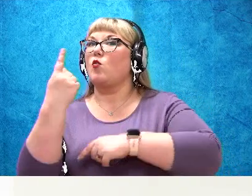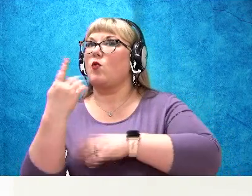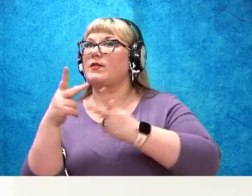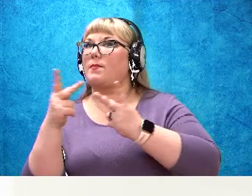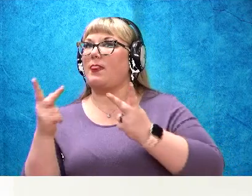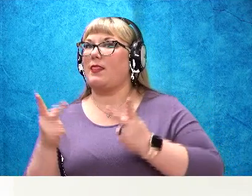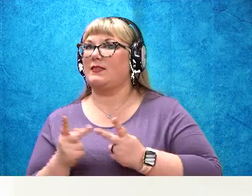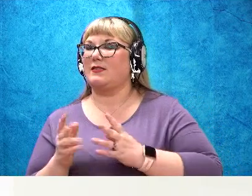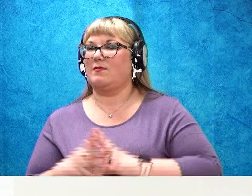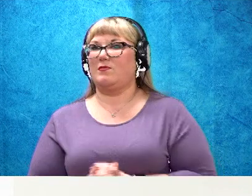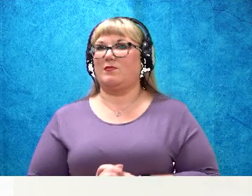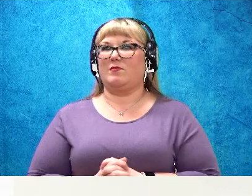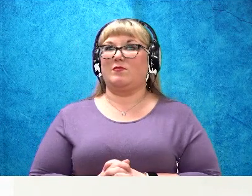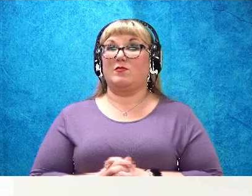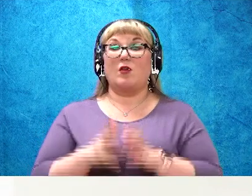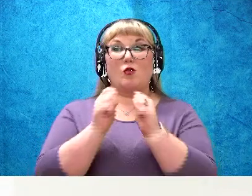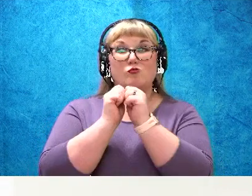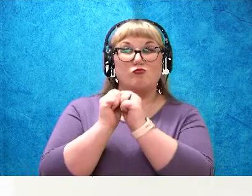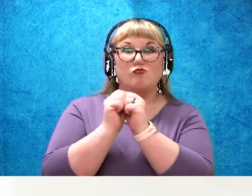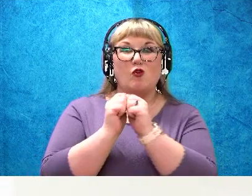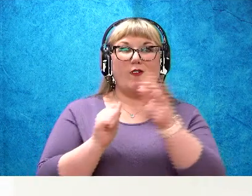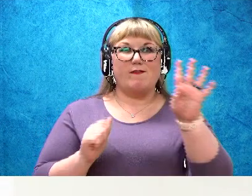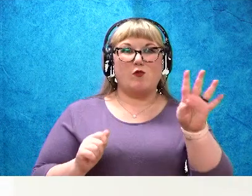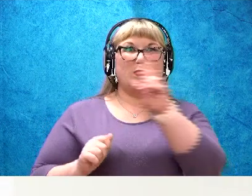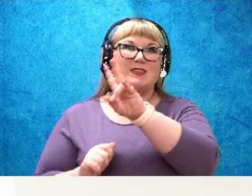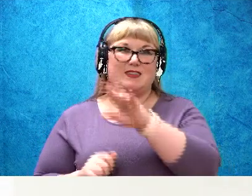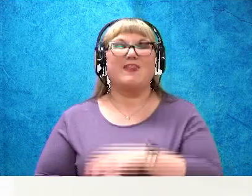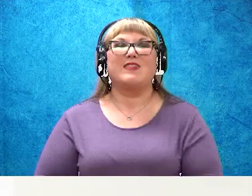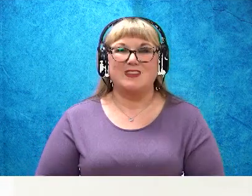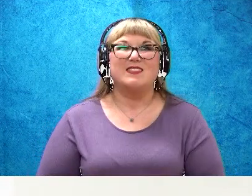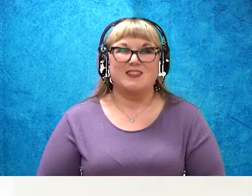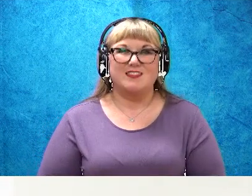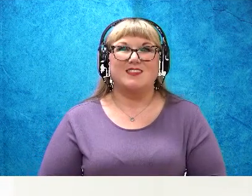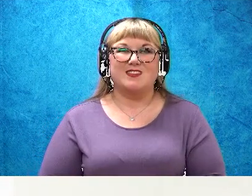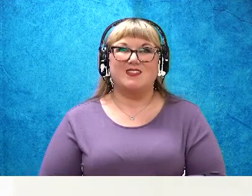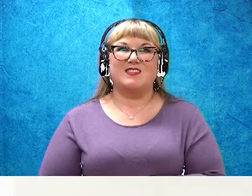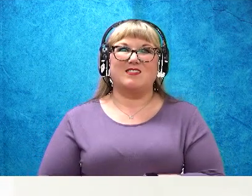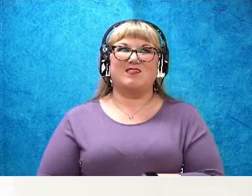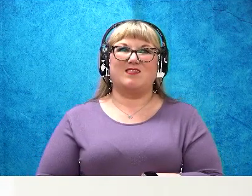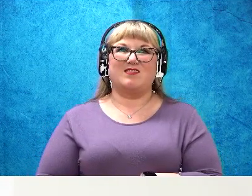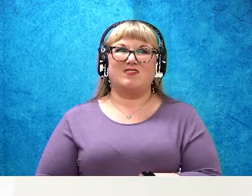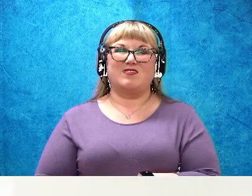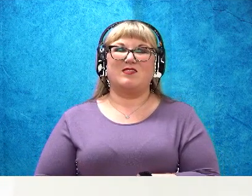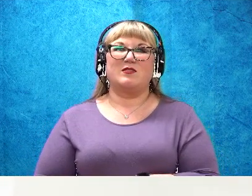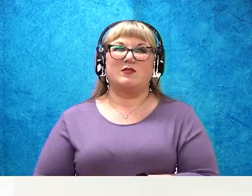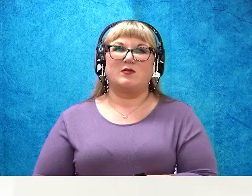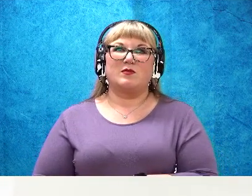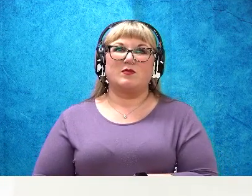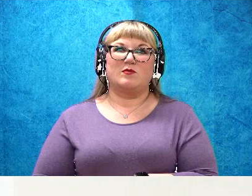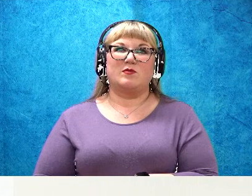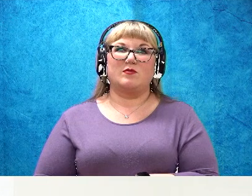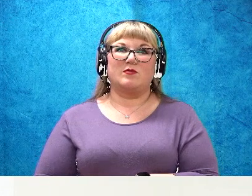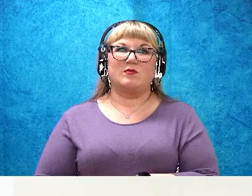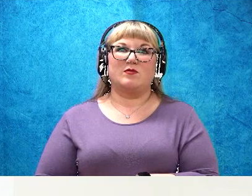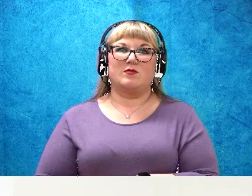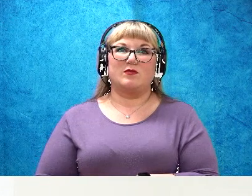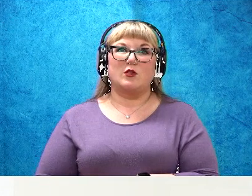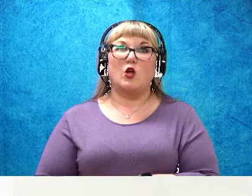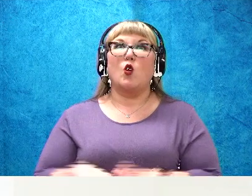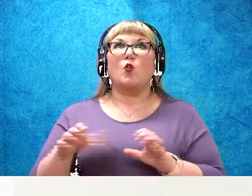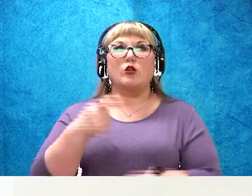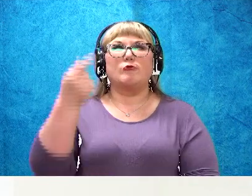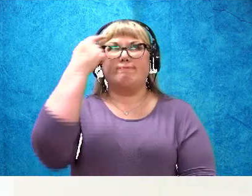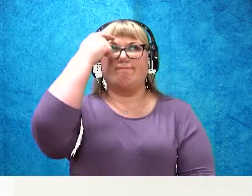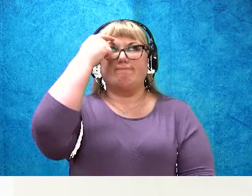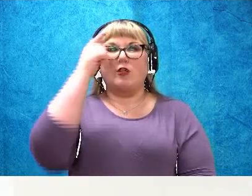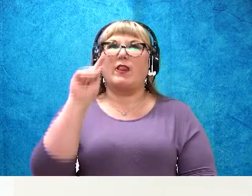place. Together, the 2 digits make 47. We're going to do it mentally this